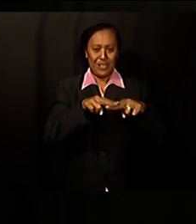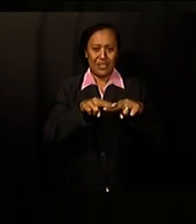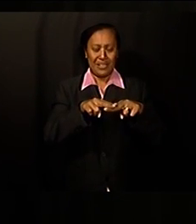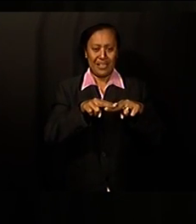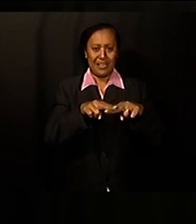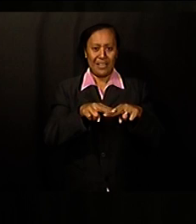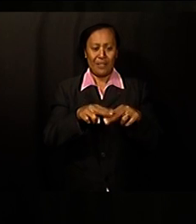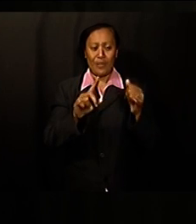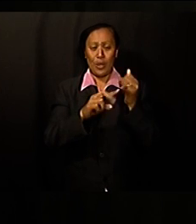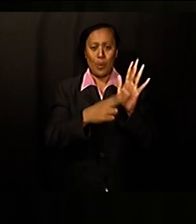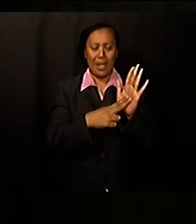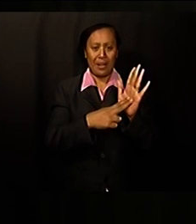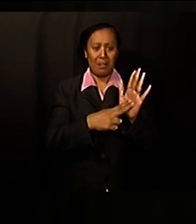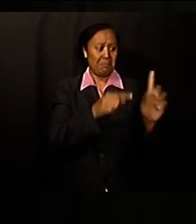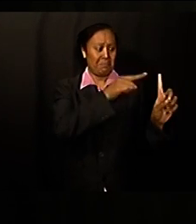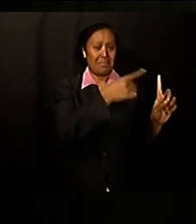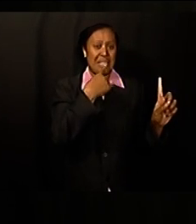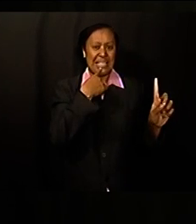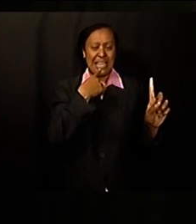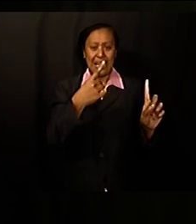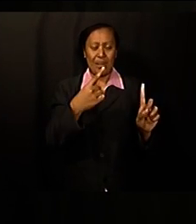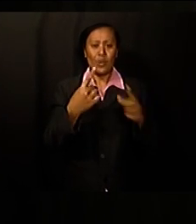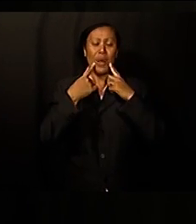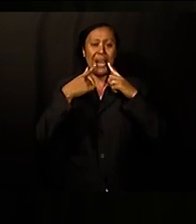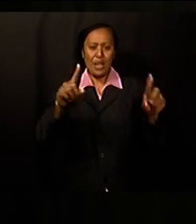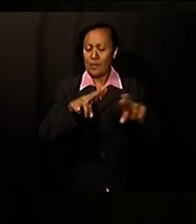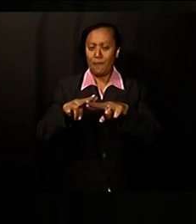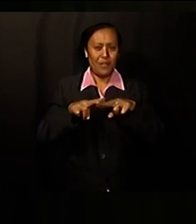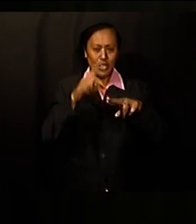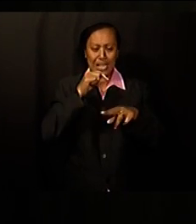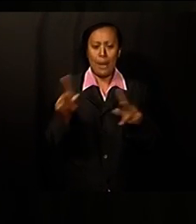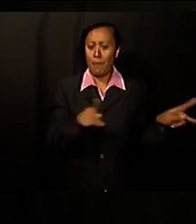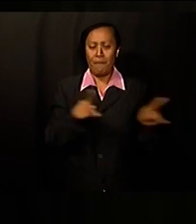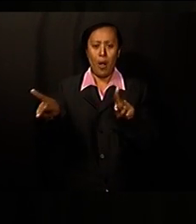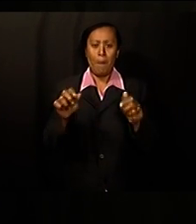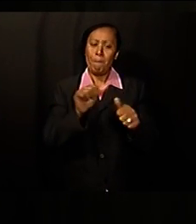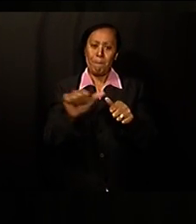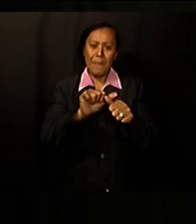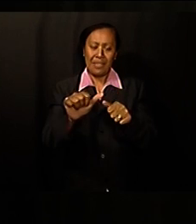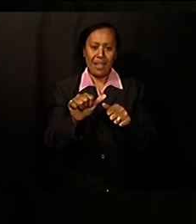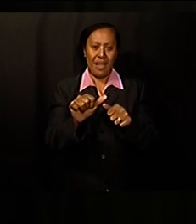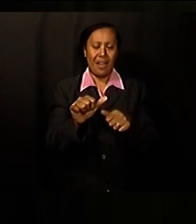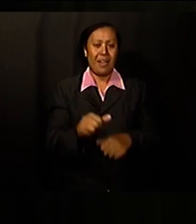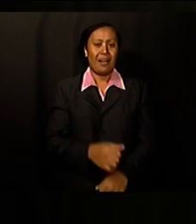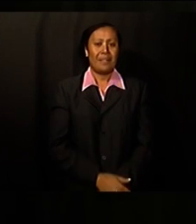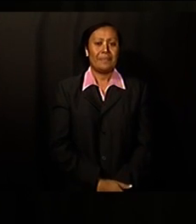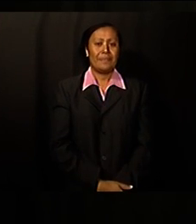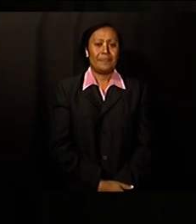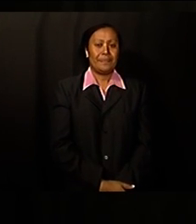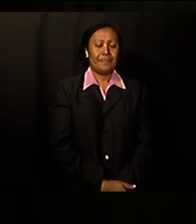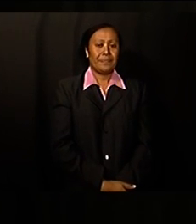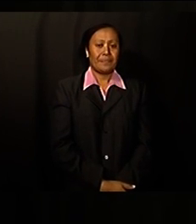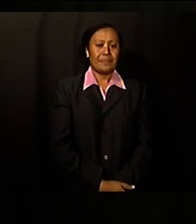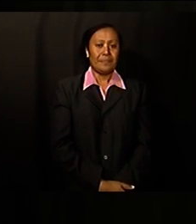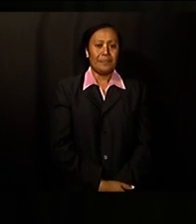Fiji at the United Nations. He also gave every assurance that Fiji would perform this role with diligence and